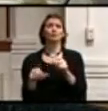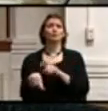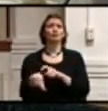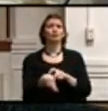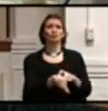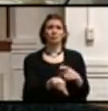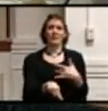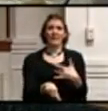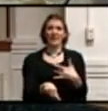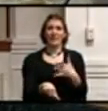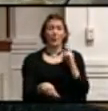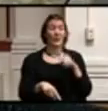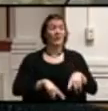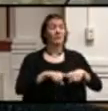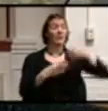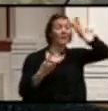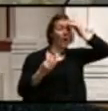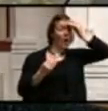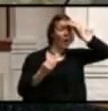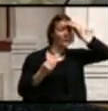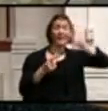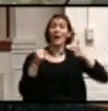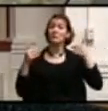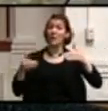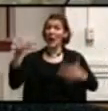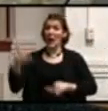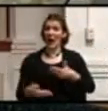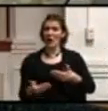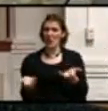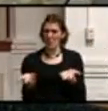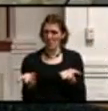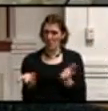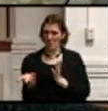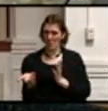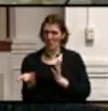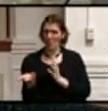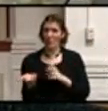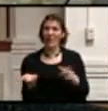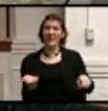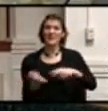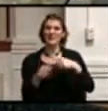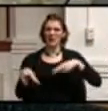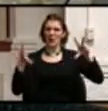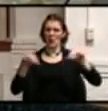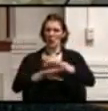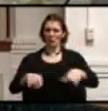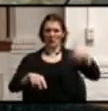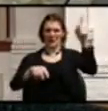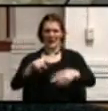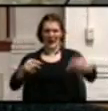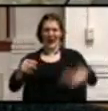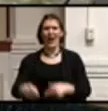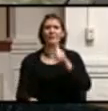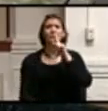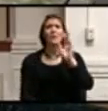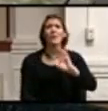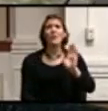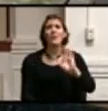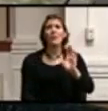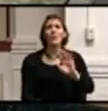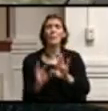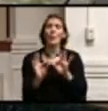In any way, I don't think that this is an across the board decision not to hire people. Right. I think that as